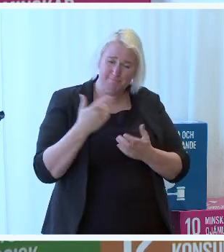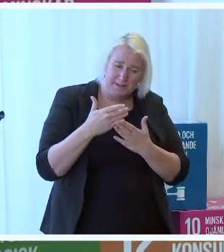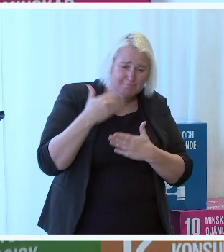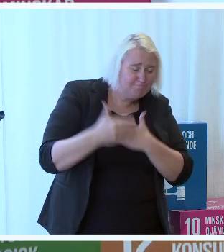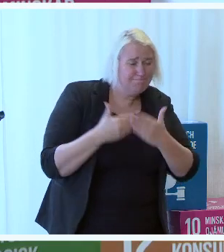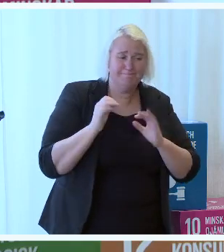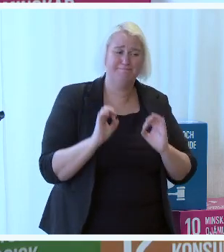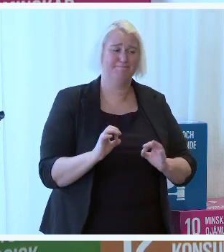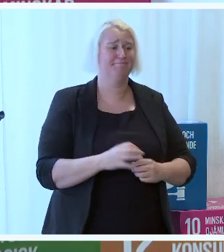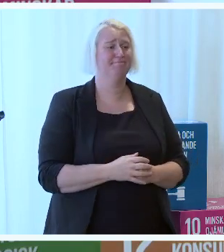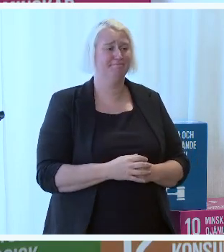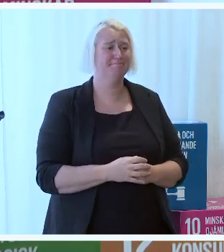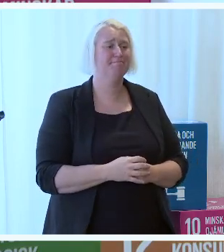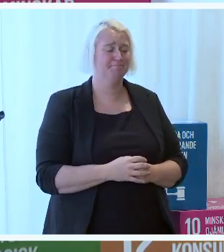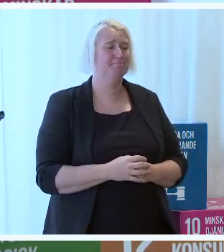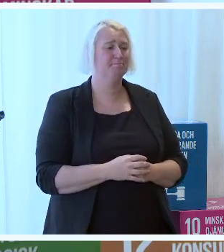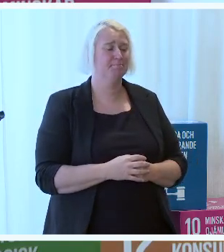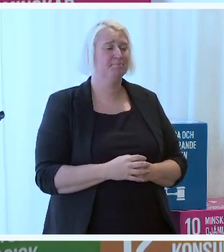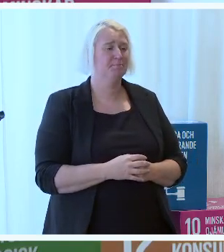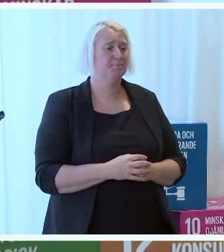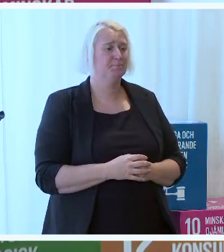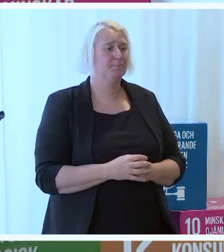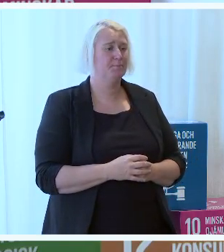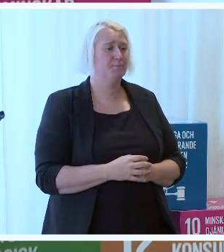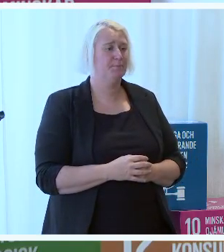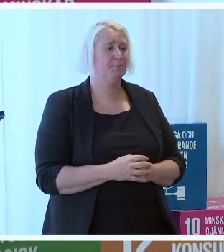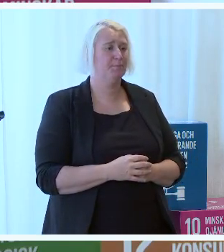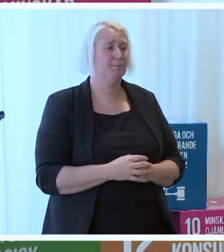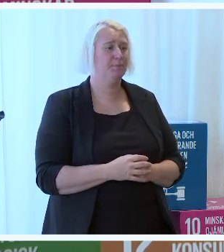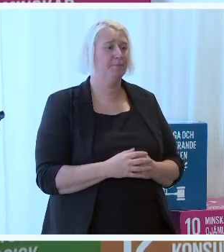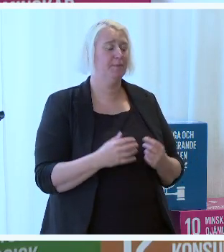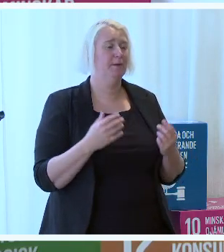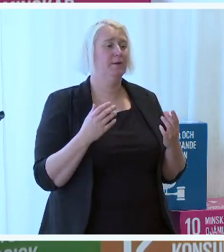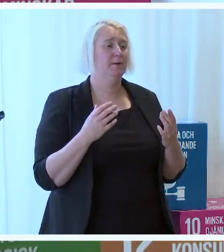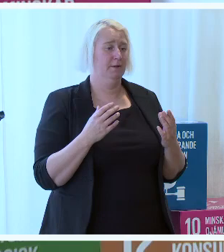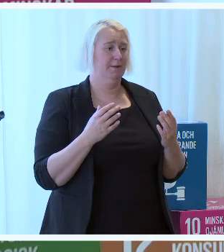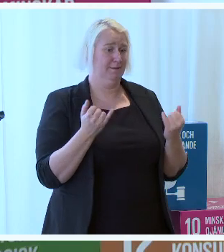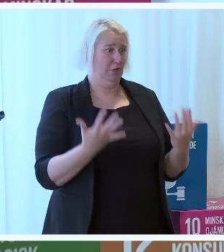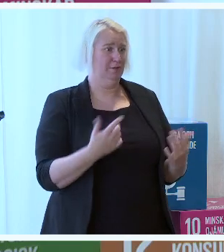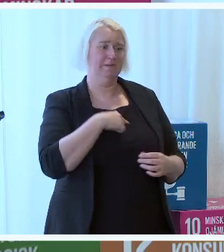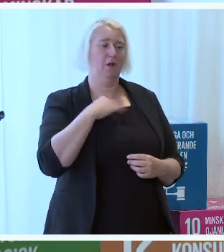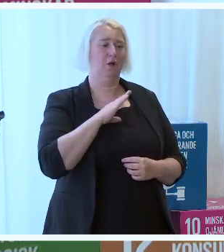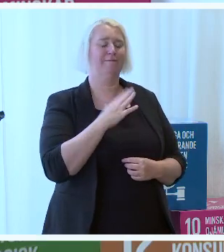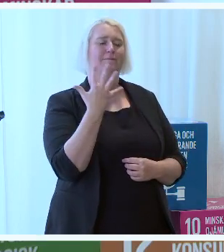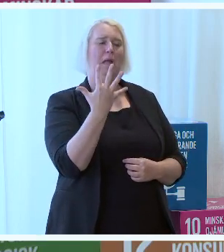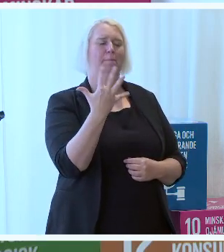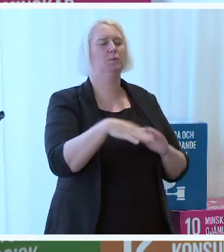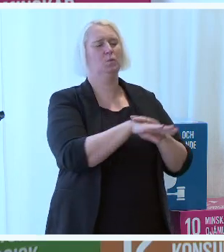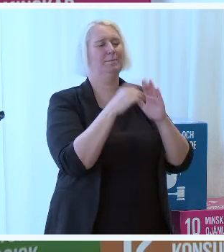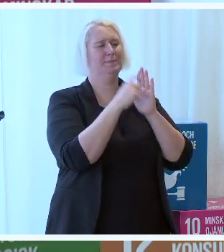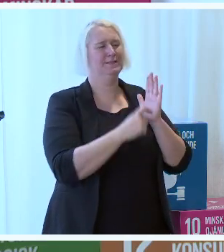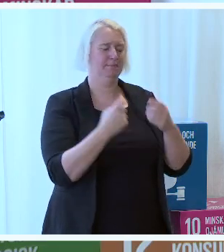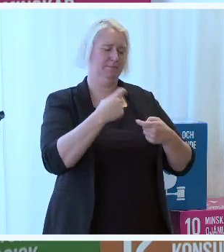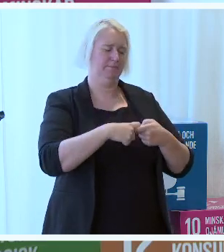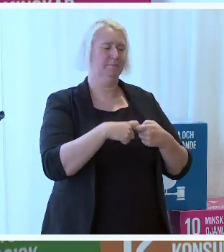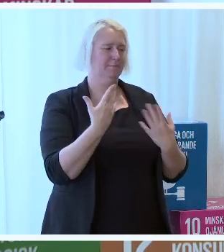highlighted is all based on 5 Islamic principles: social justice, sincerity, custodianship, compassion, and excellence.